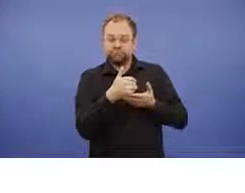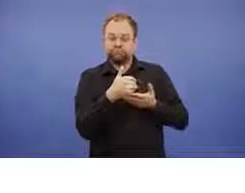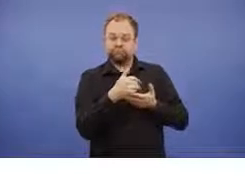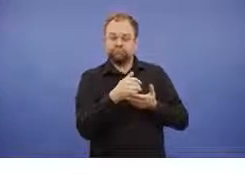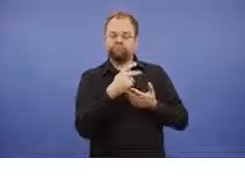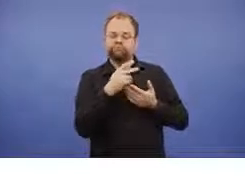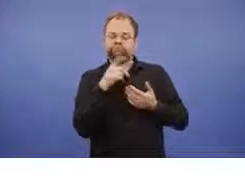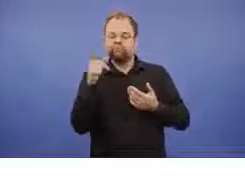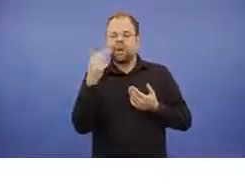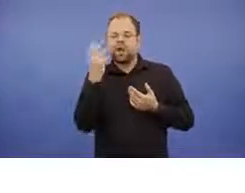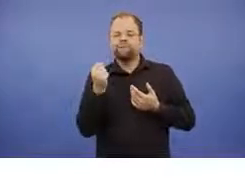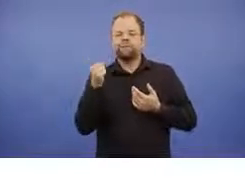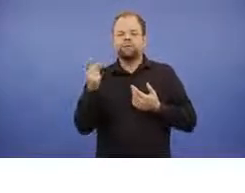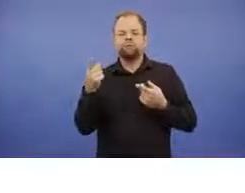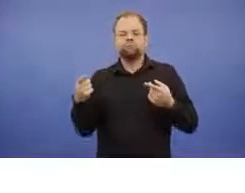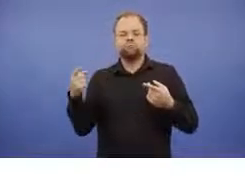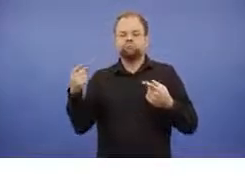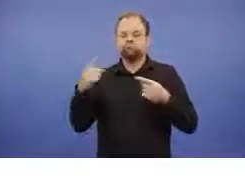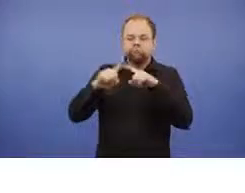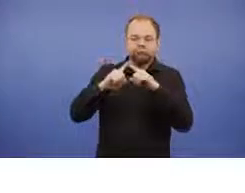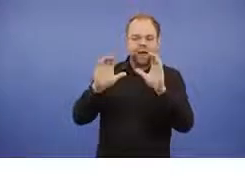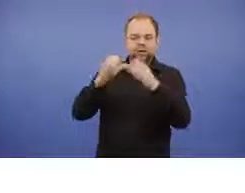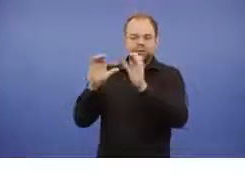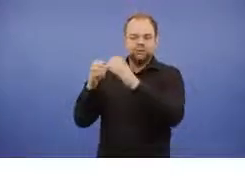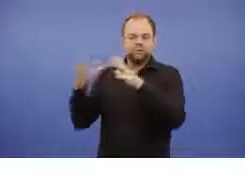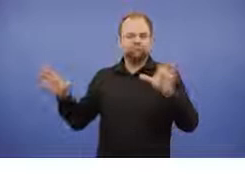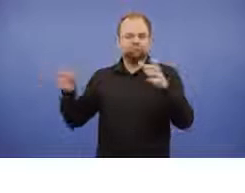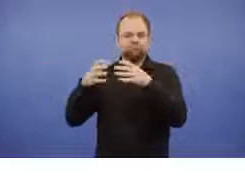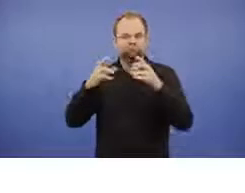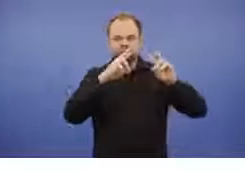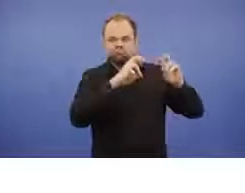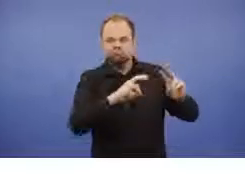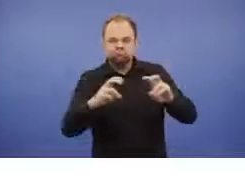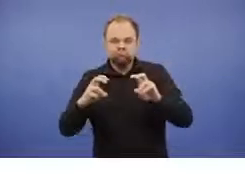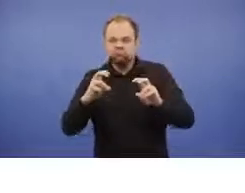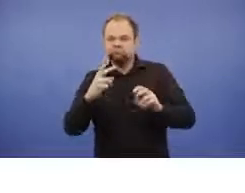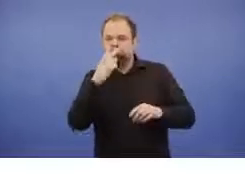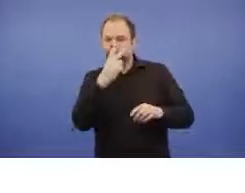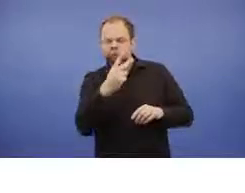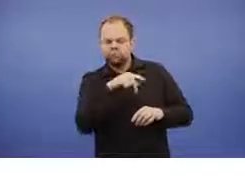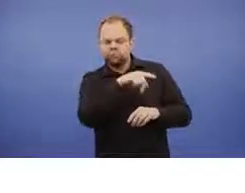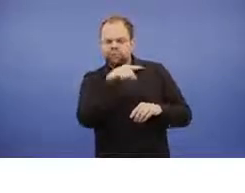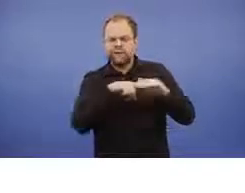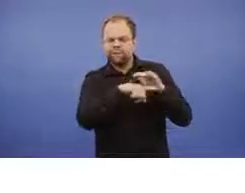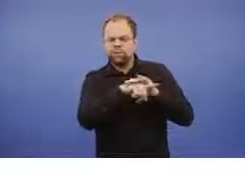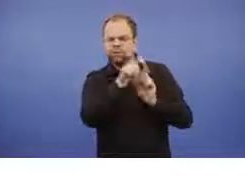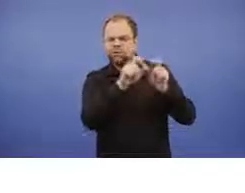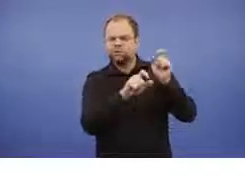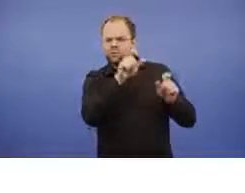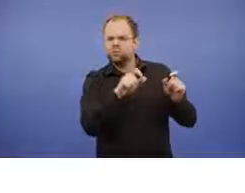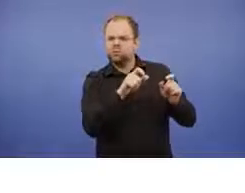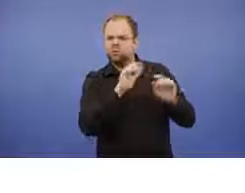women not feeling safe due to rumors of gender-based incidents, the urgent request for hygiene kit